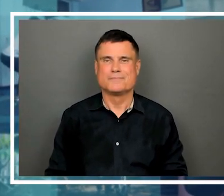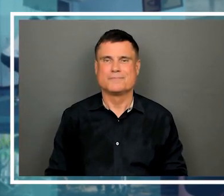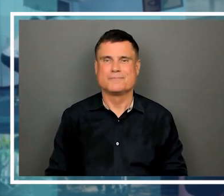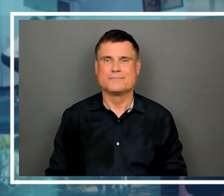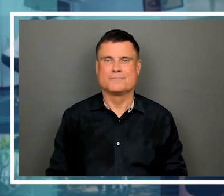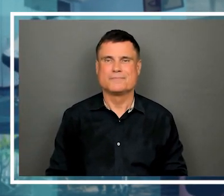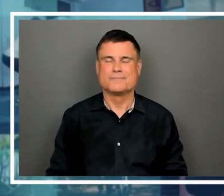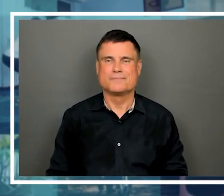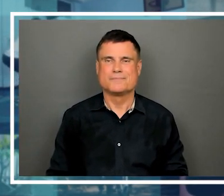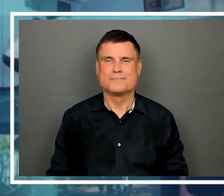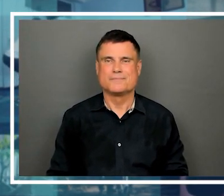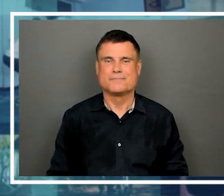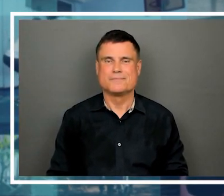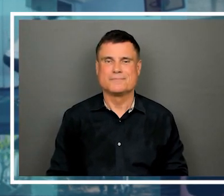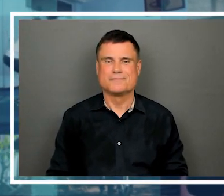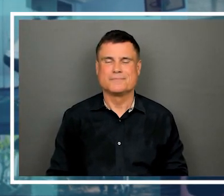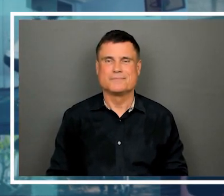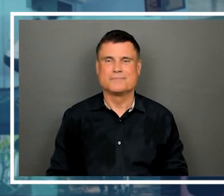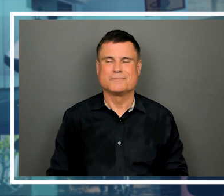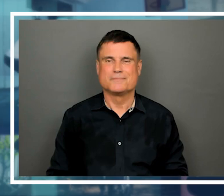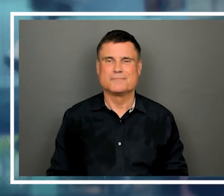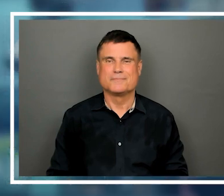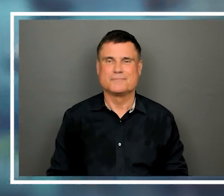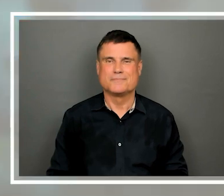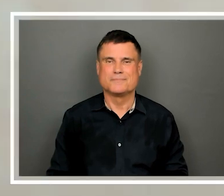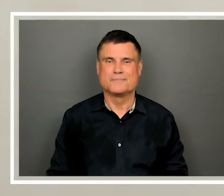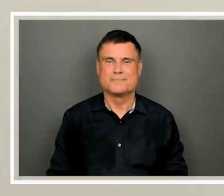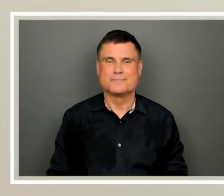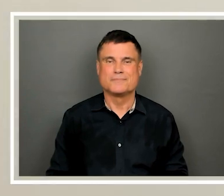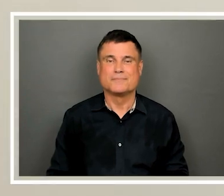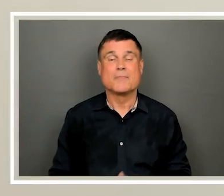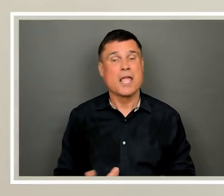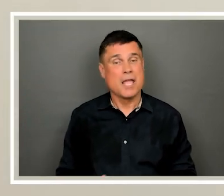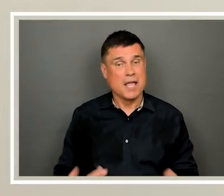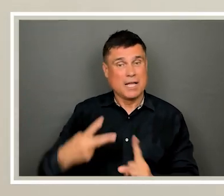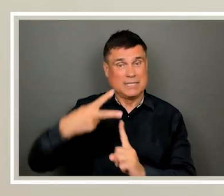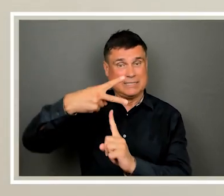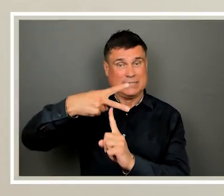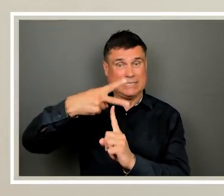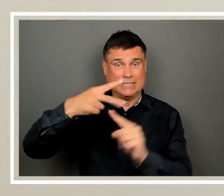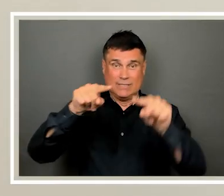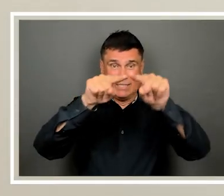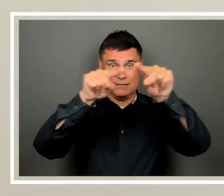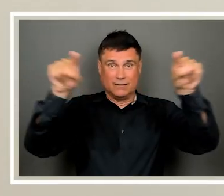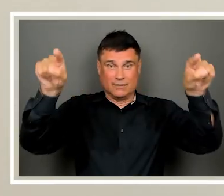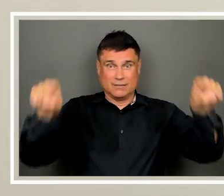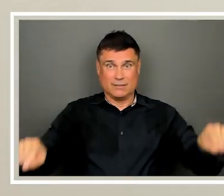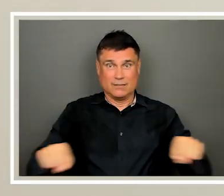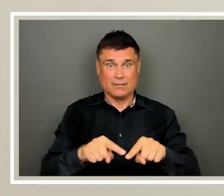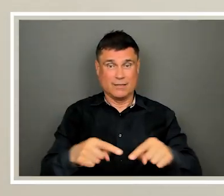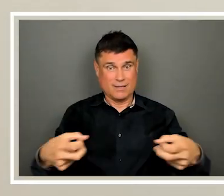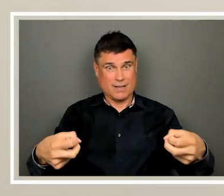Marcelina, 23, from Samoa, speaks in Samoan Sign Language.